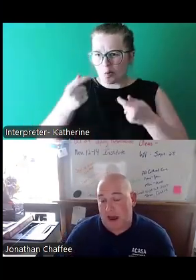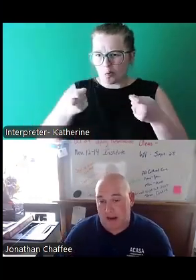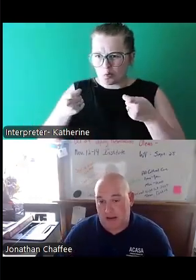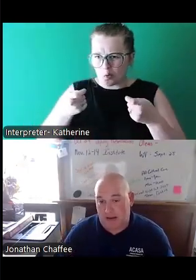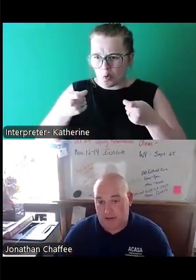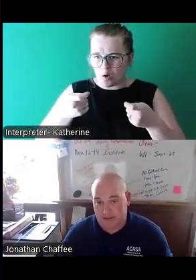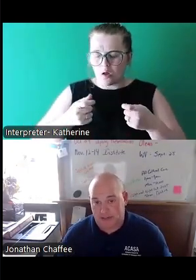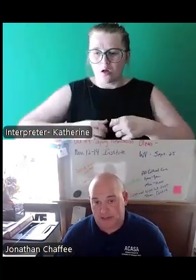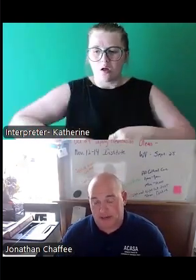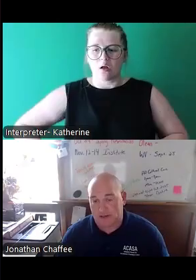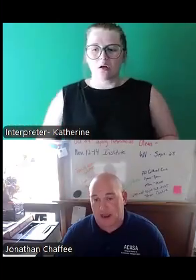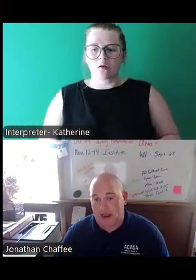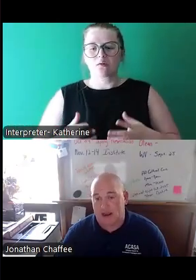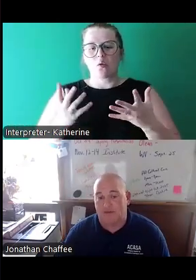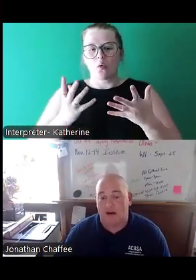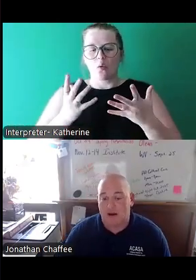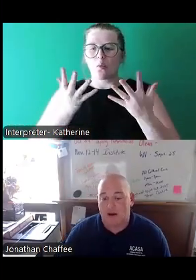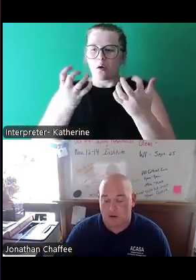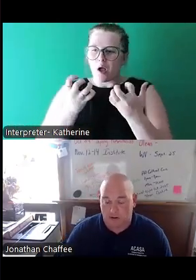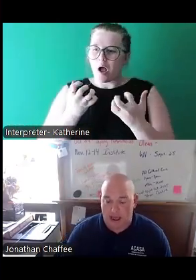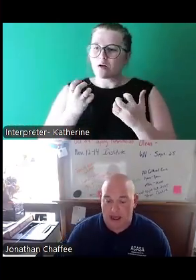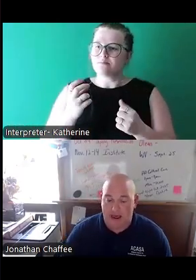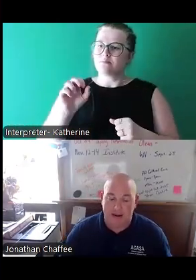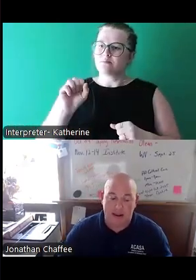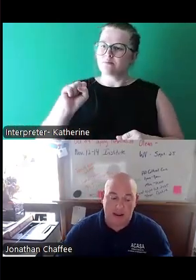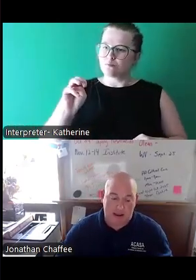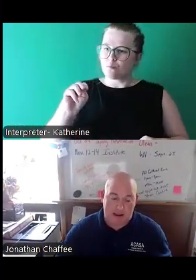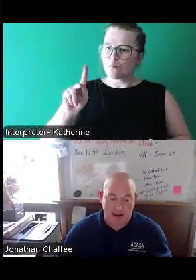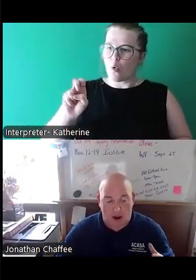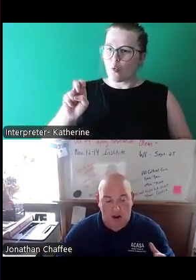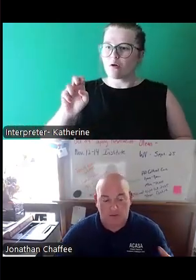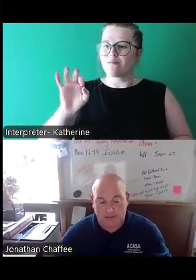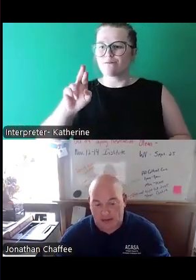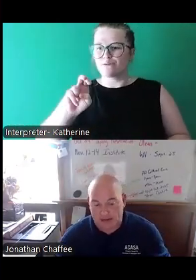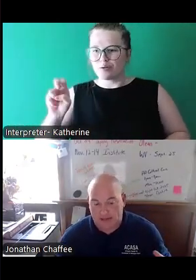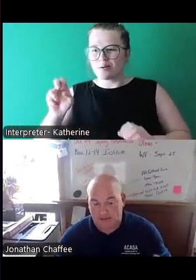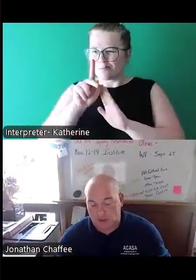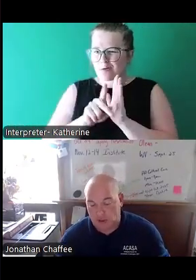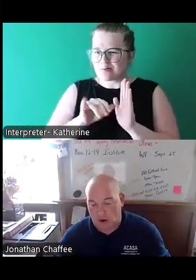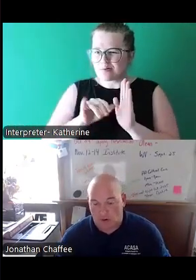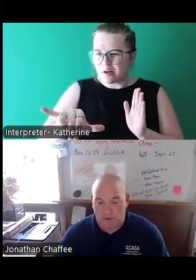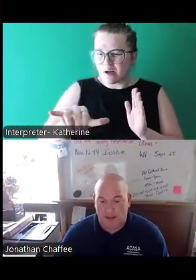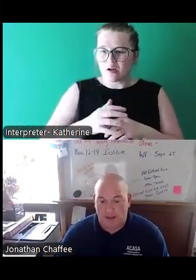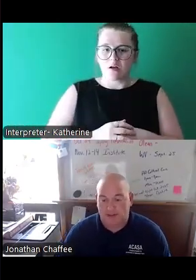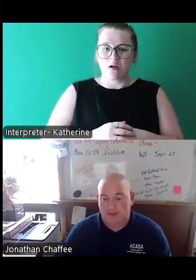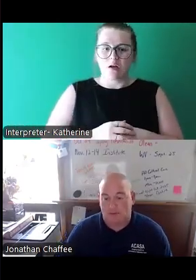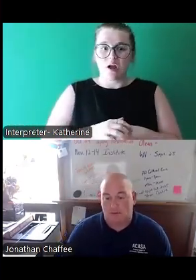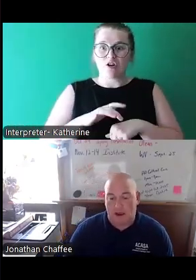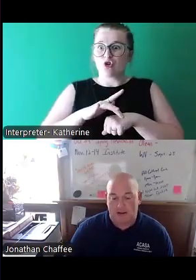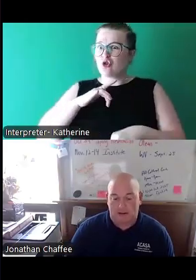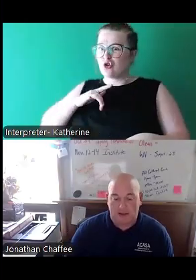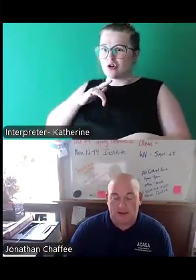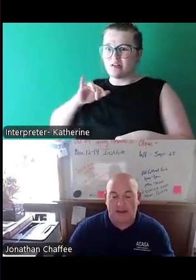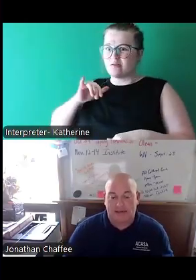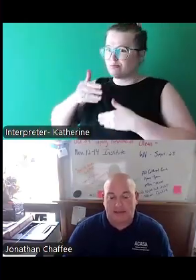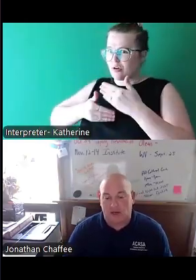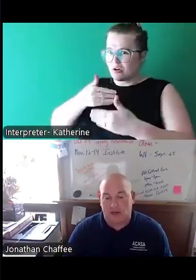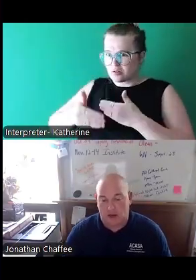smoke-free policies, and very early on, in other states have shown this when